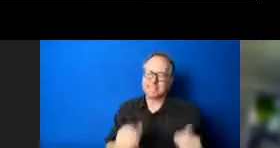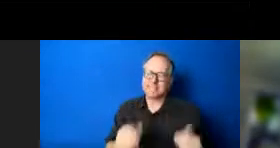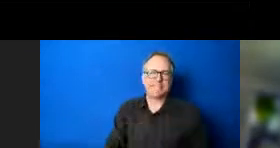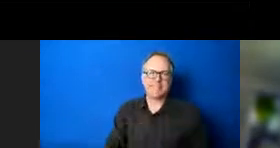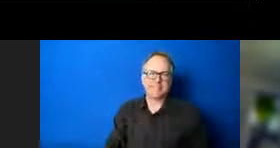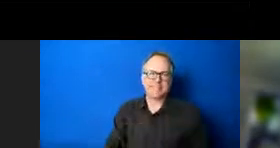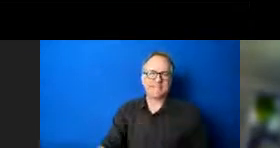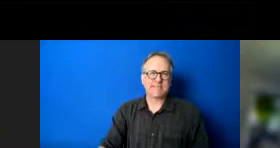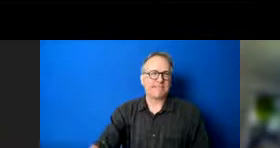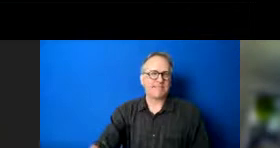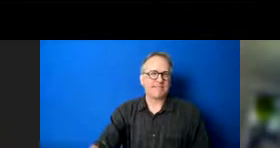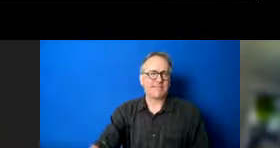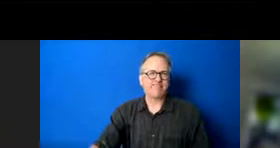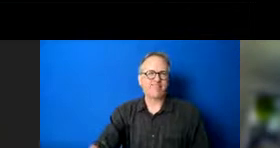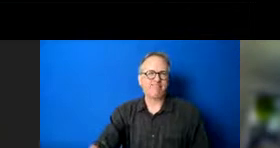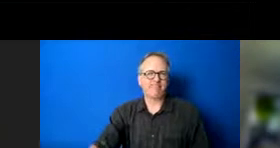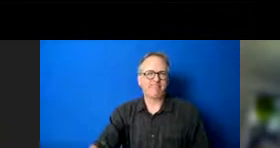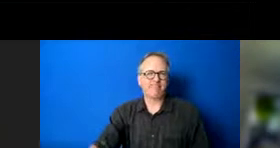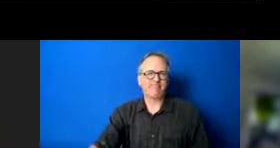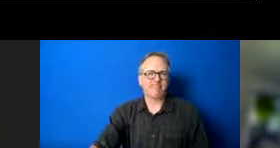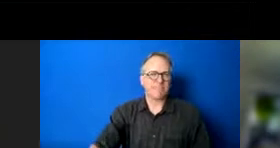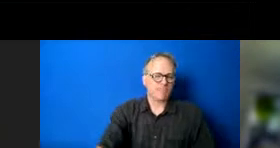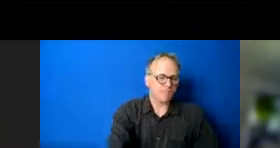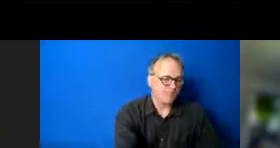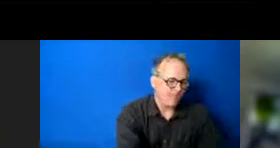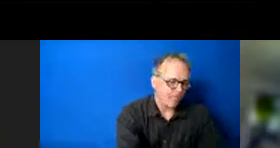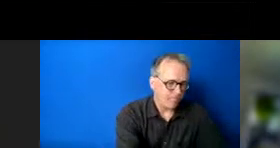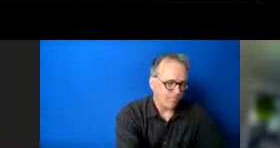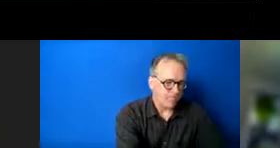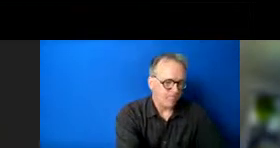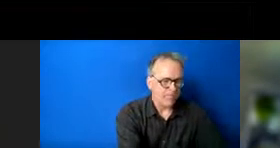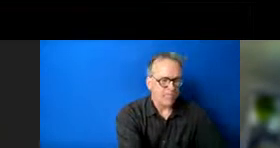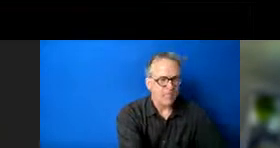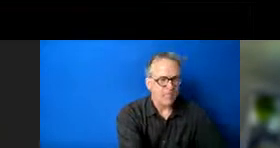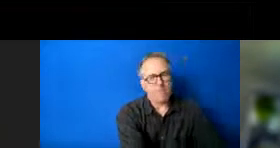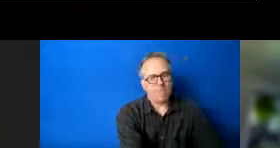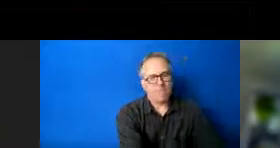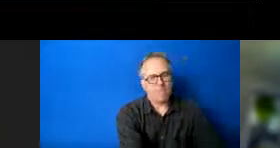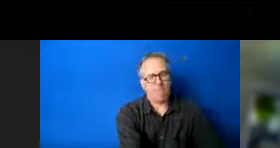I think this is pretty inclusive if someone is wanting the treatment.